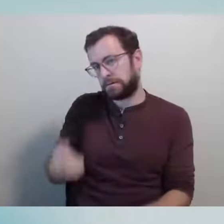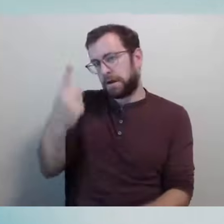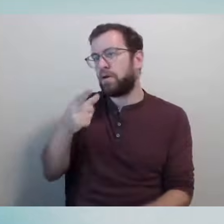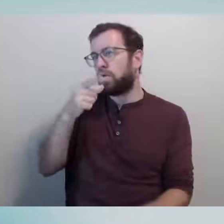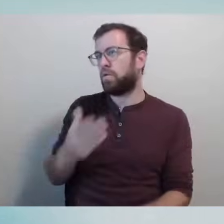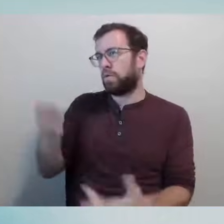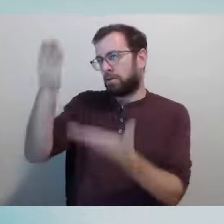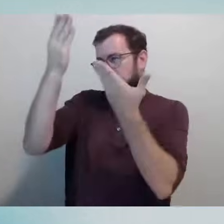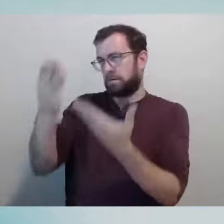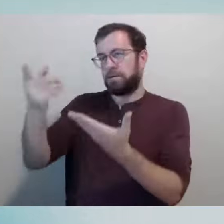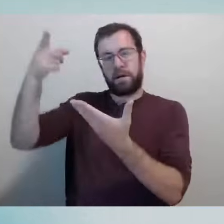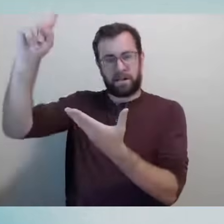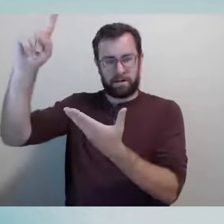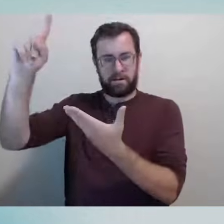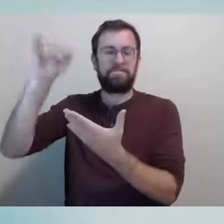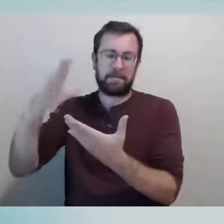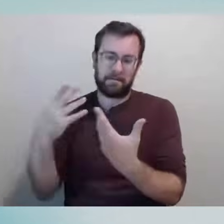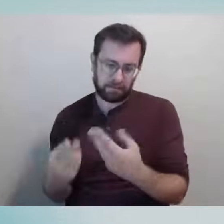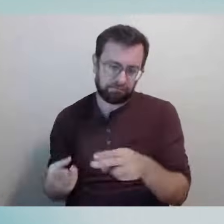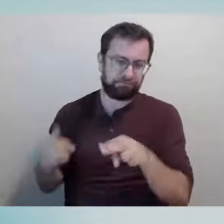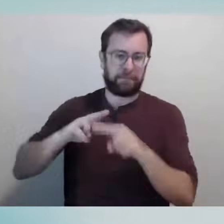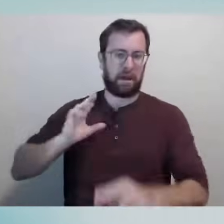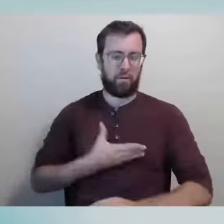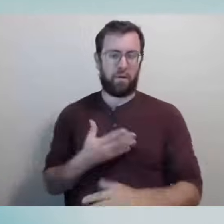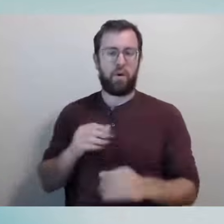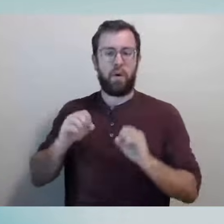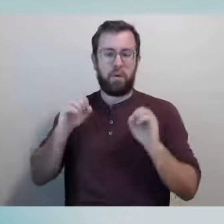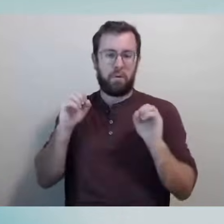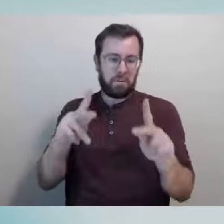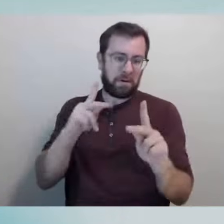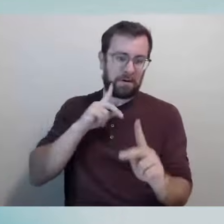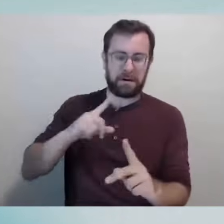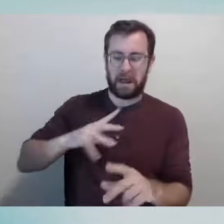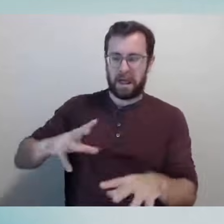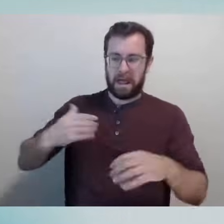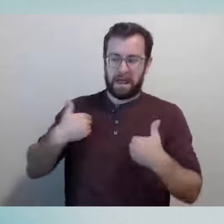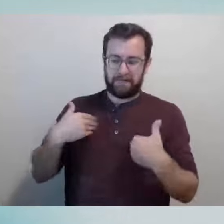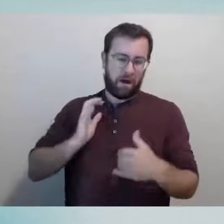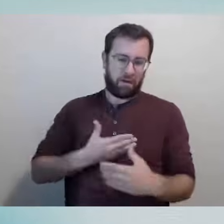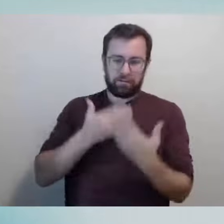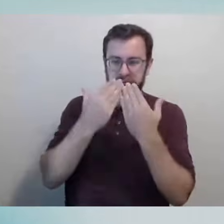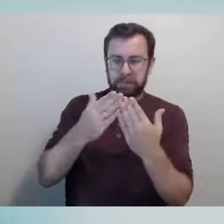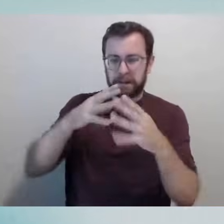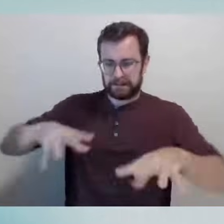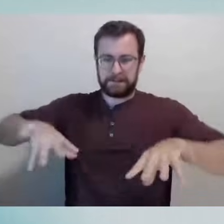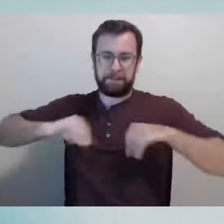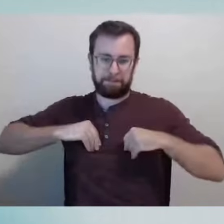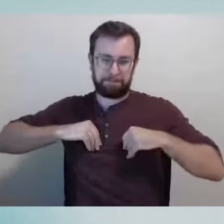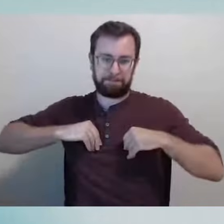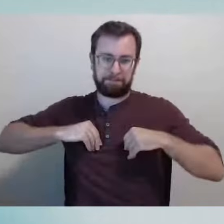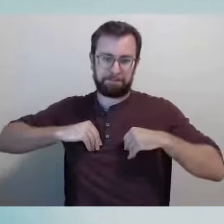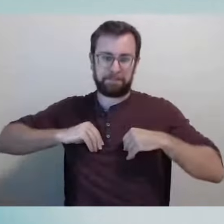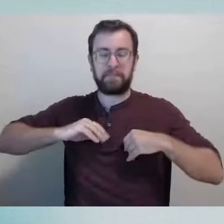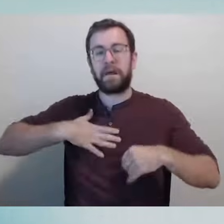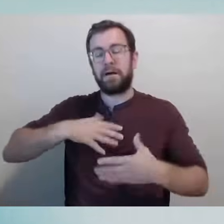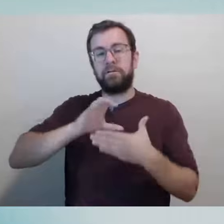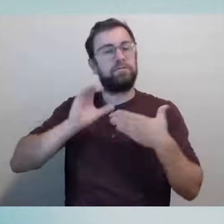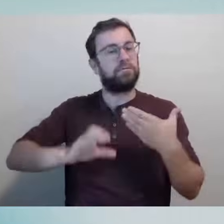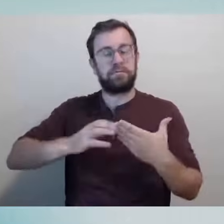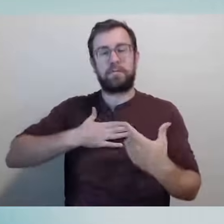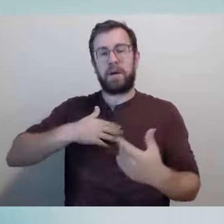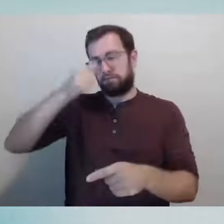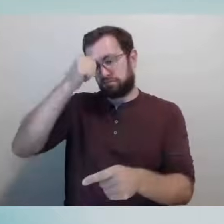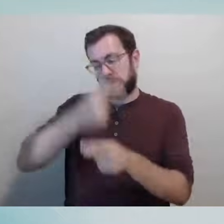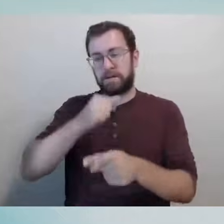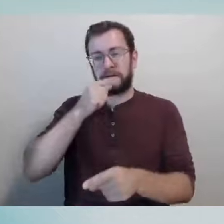It will increase our chances of having our du'as accepted. I conclude, my brothers and sisters, may Allah Azza wa Jal continue to